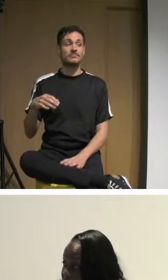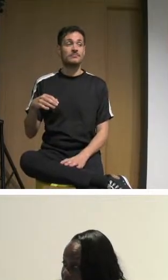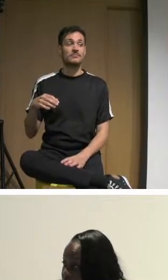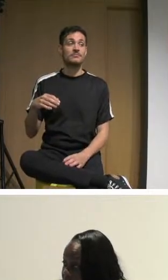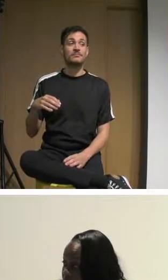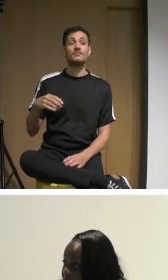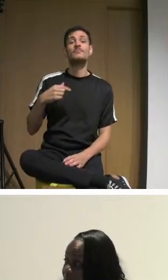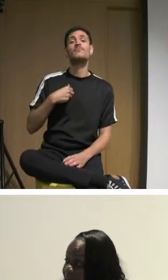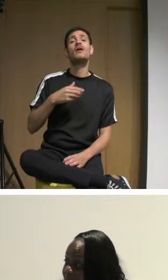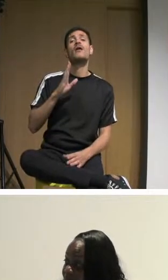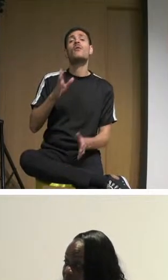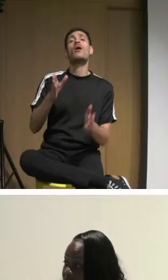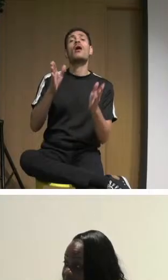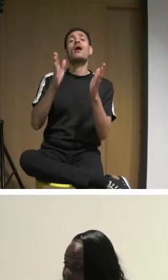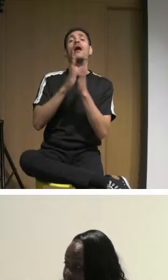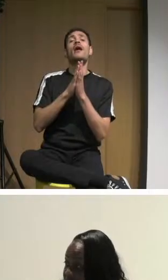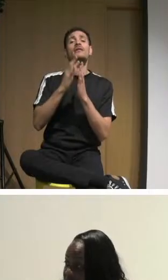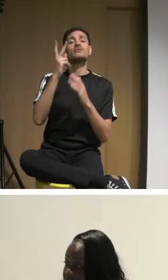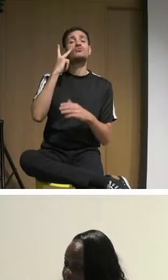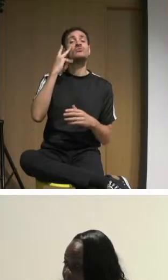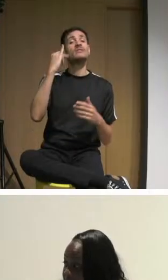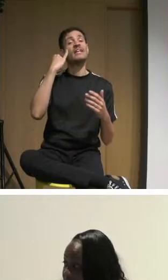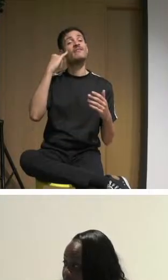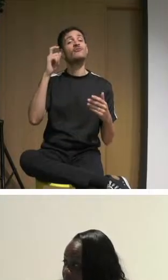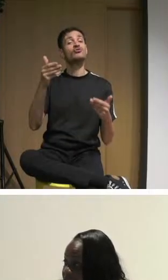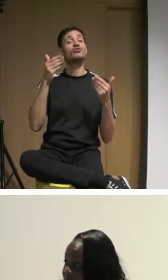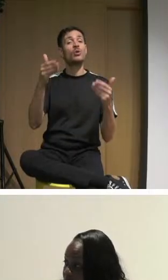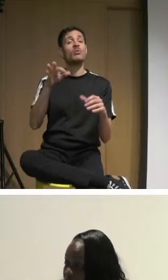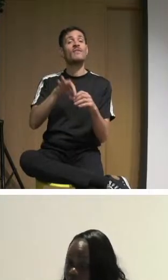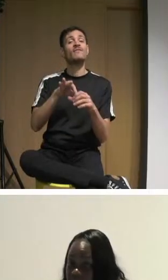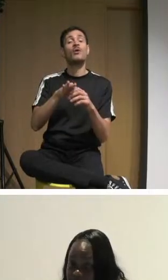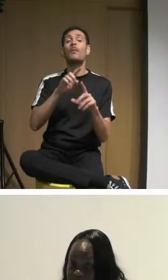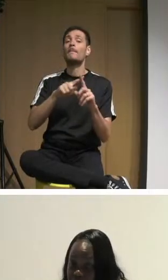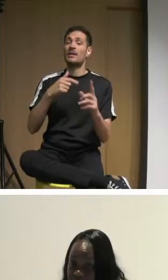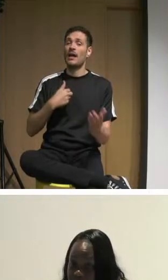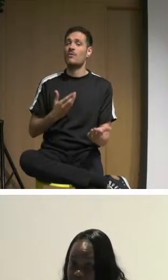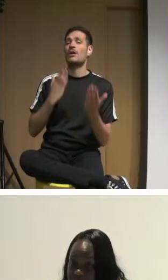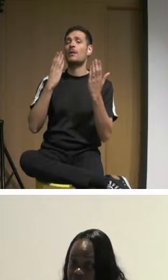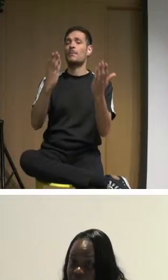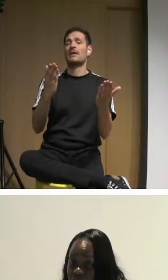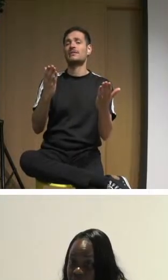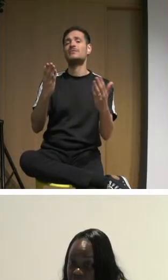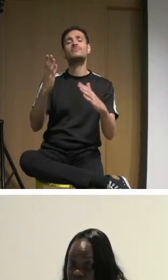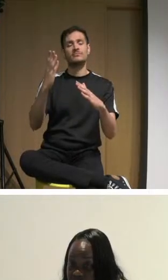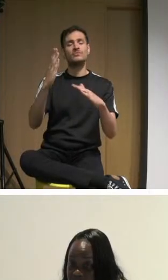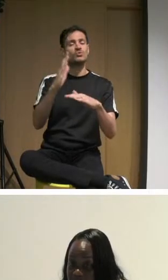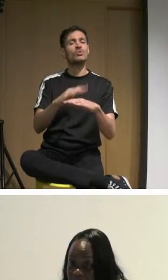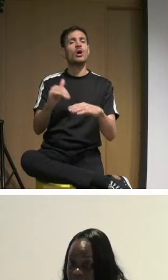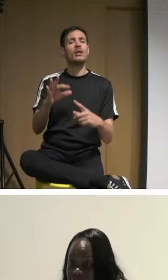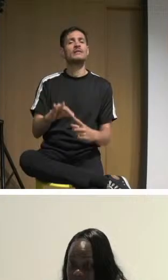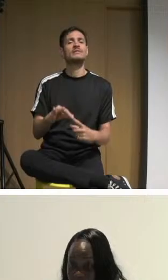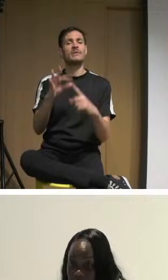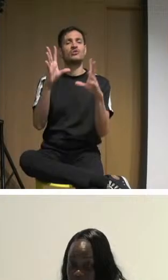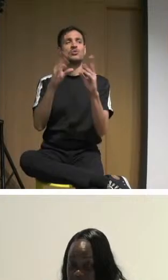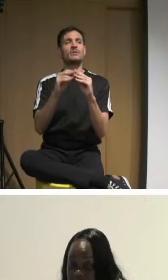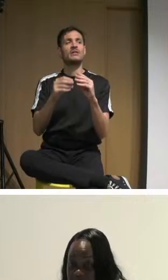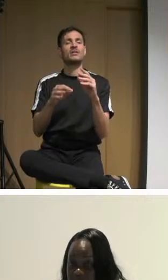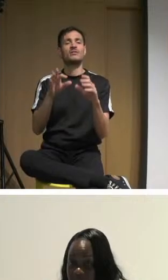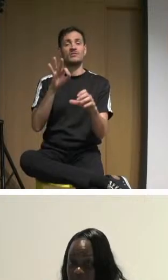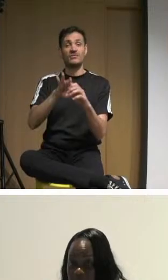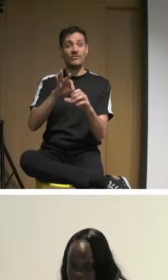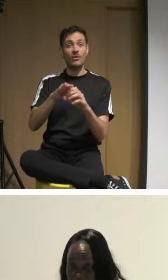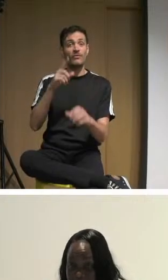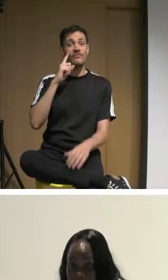should carry the vote out. But my recommendation to this body is that we call a special meeting to vote for the chair, the same way we